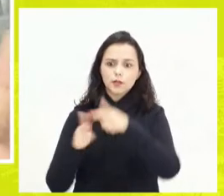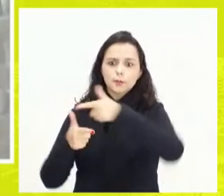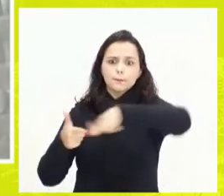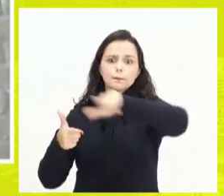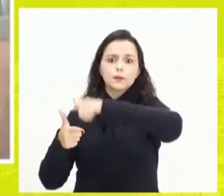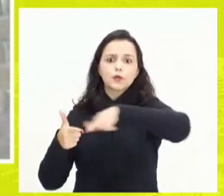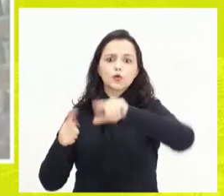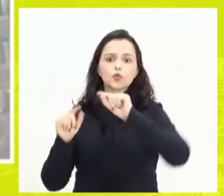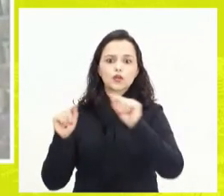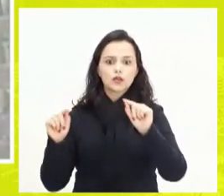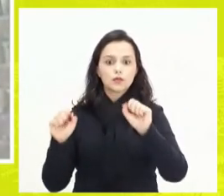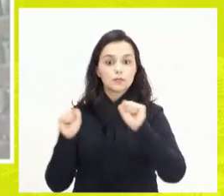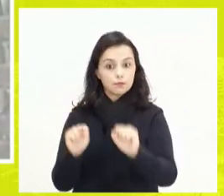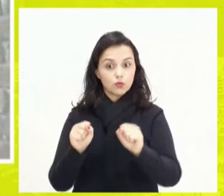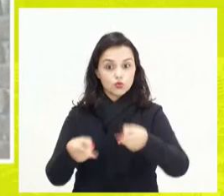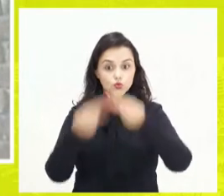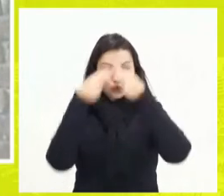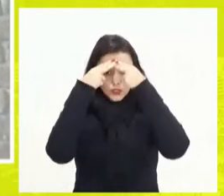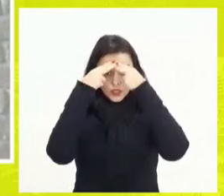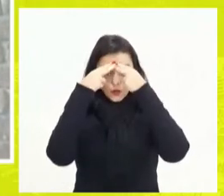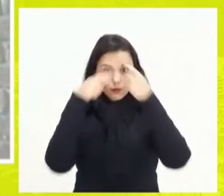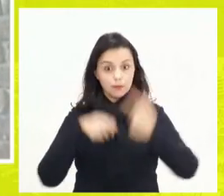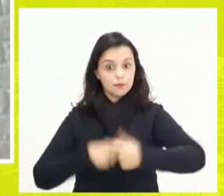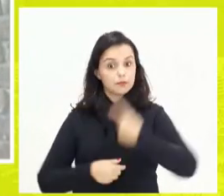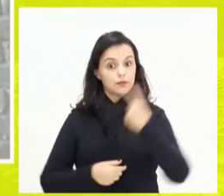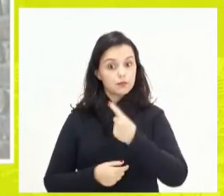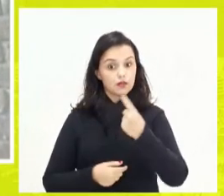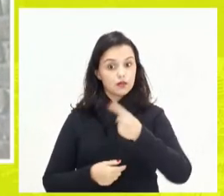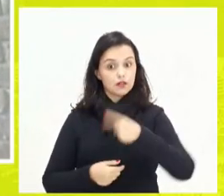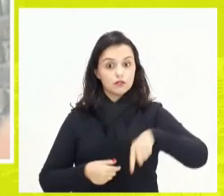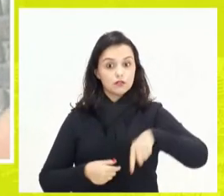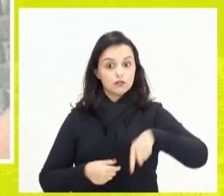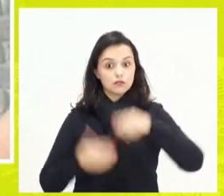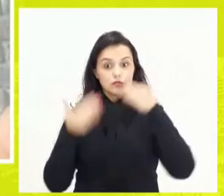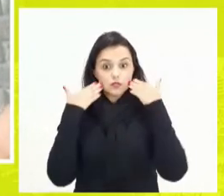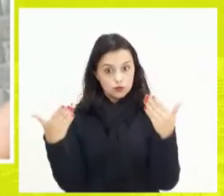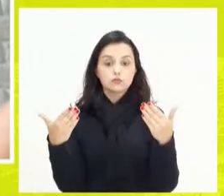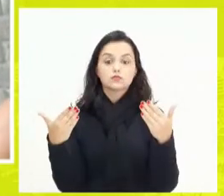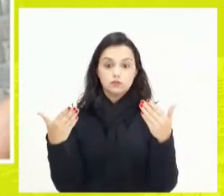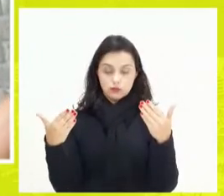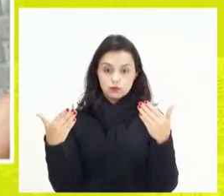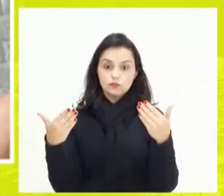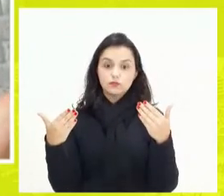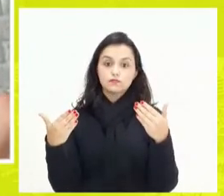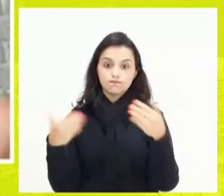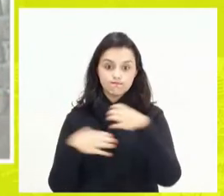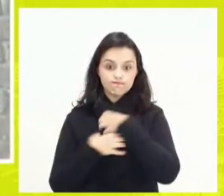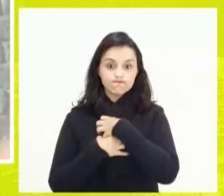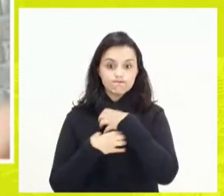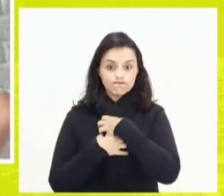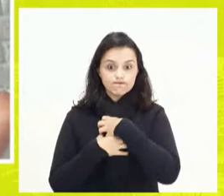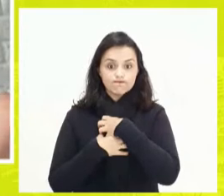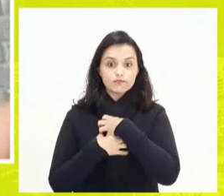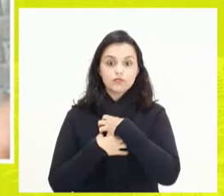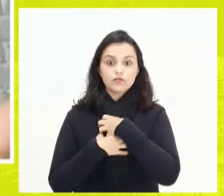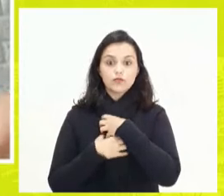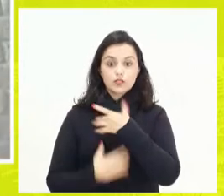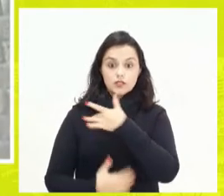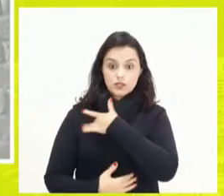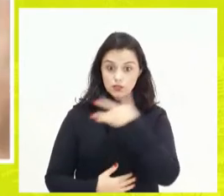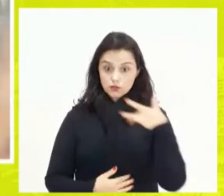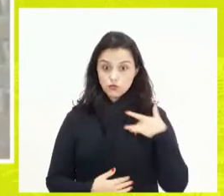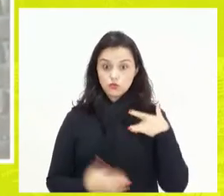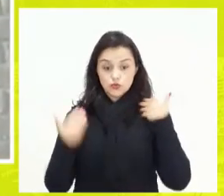the damage there we may suffer a primary damage we are really exposed to an event we feel is